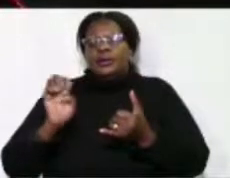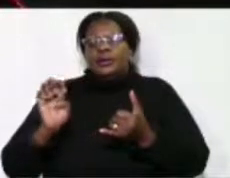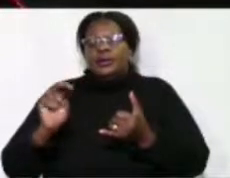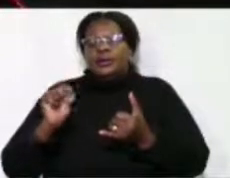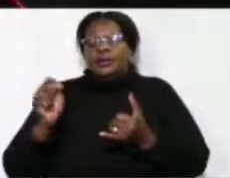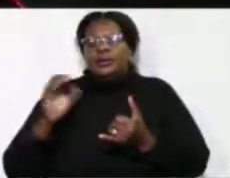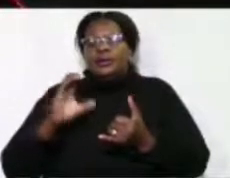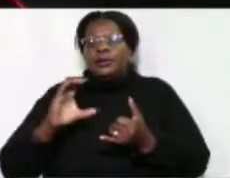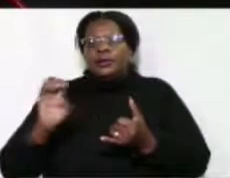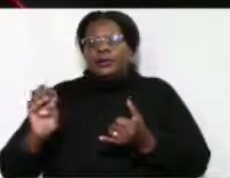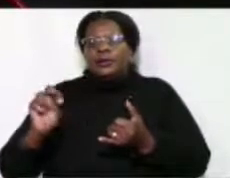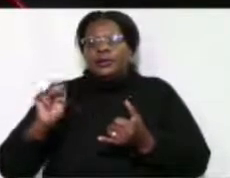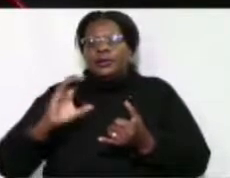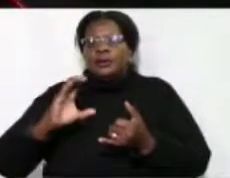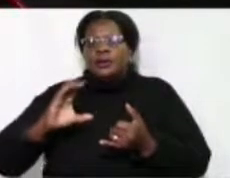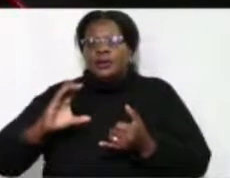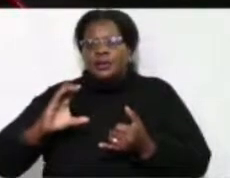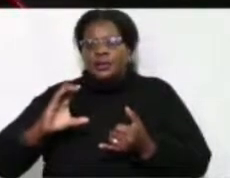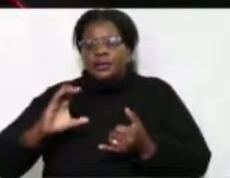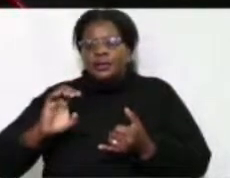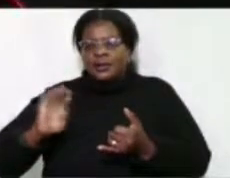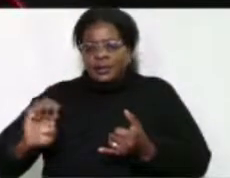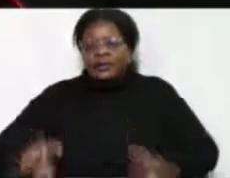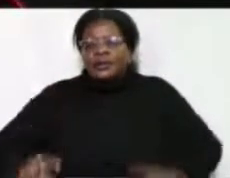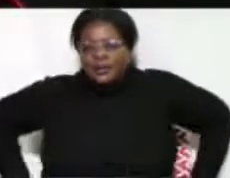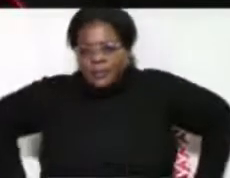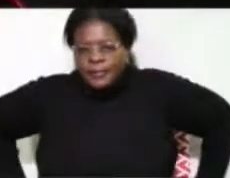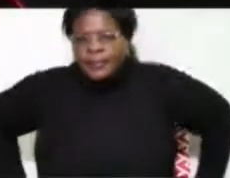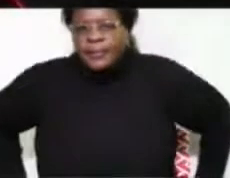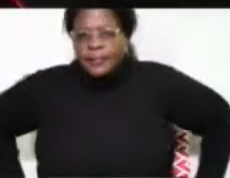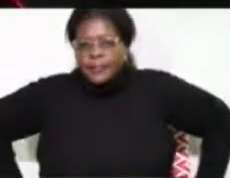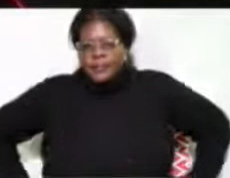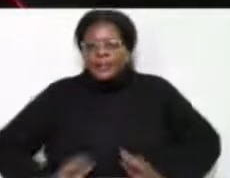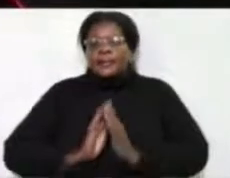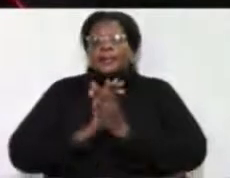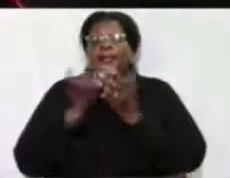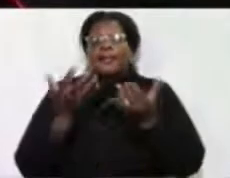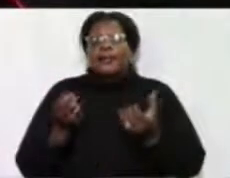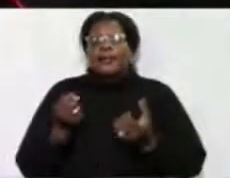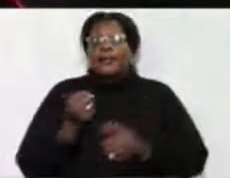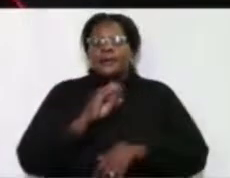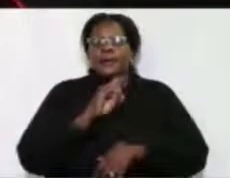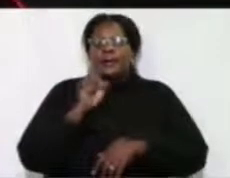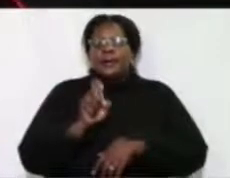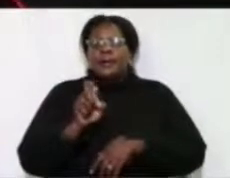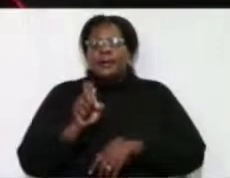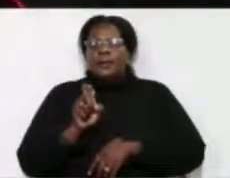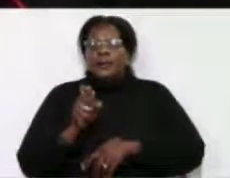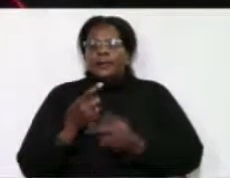So basically, okay, continue with that one. Right, so that we have a question from Comfort